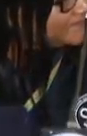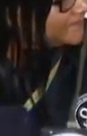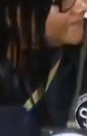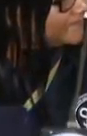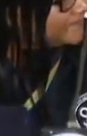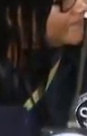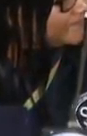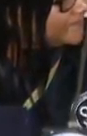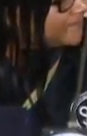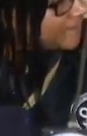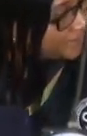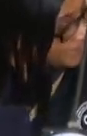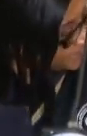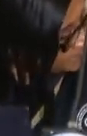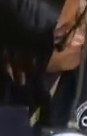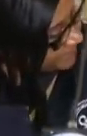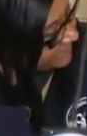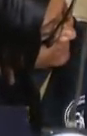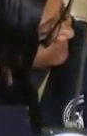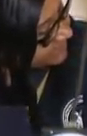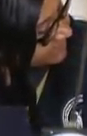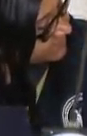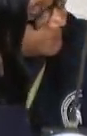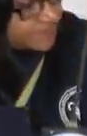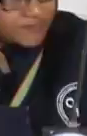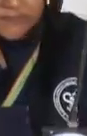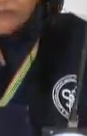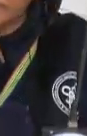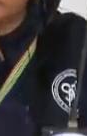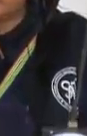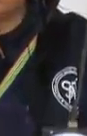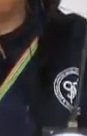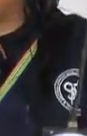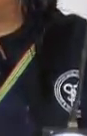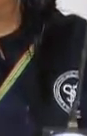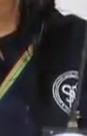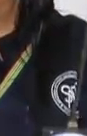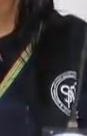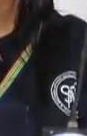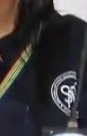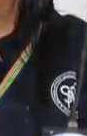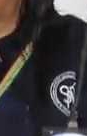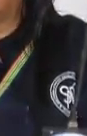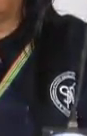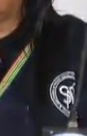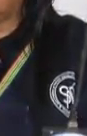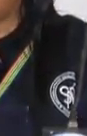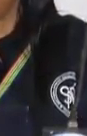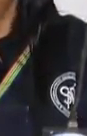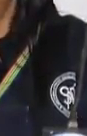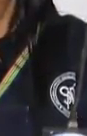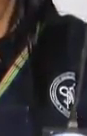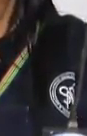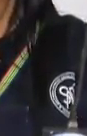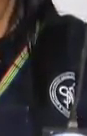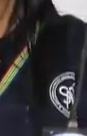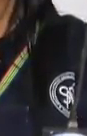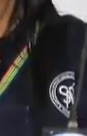long as in the country there is concurrence that by doing